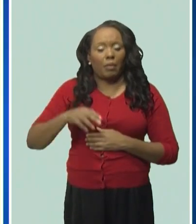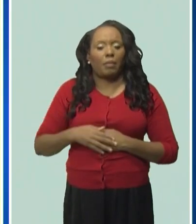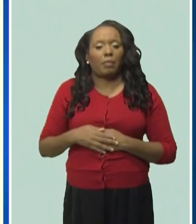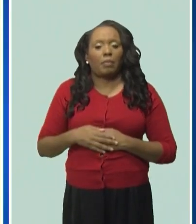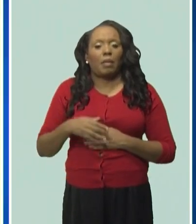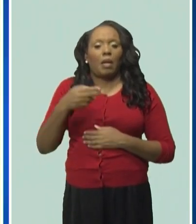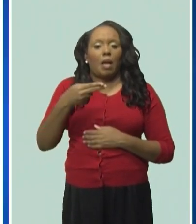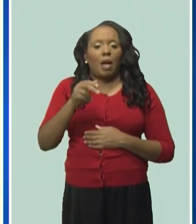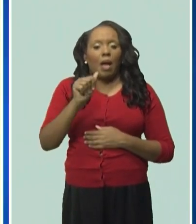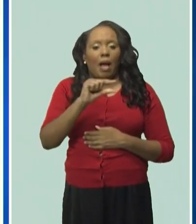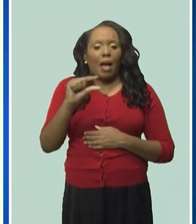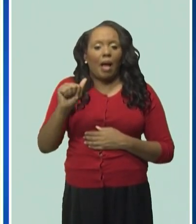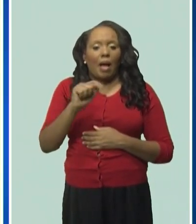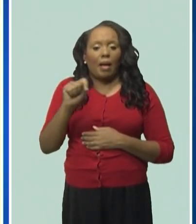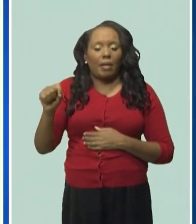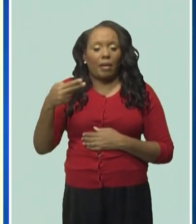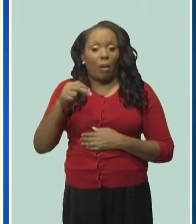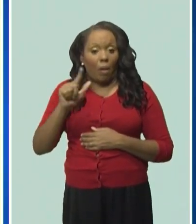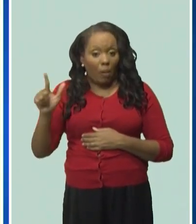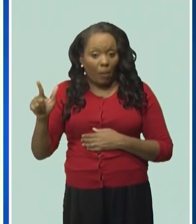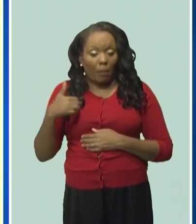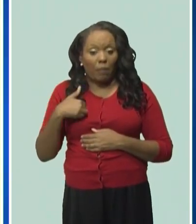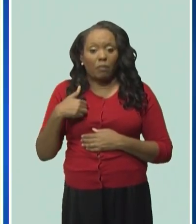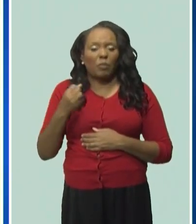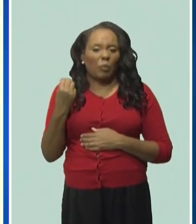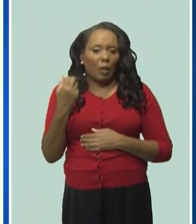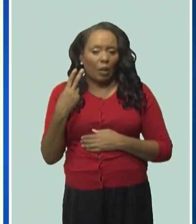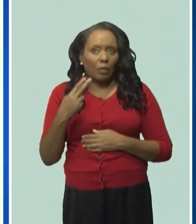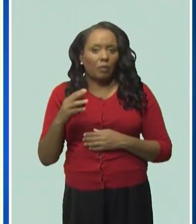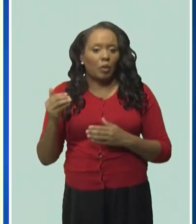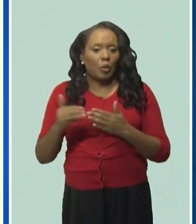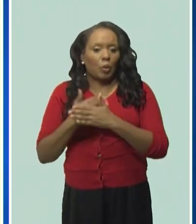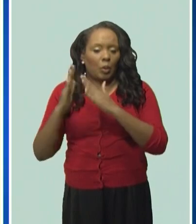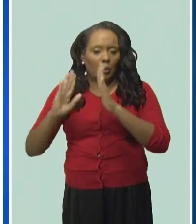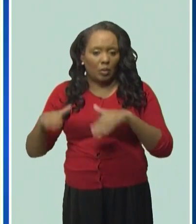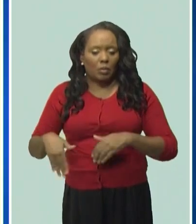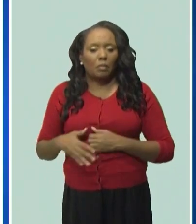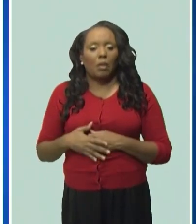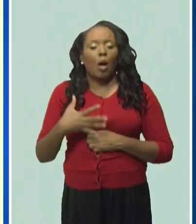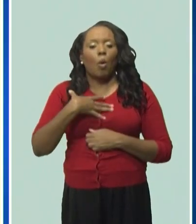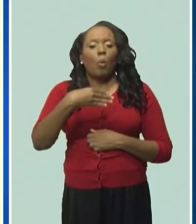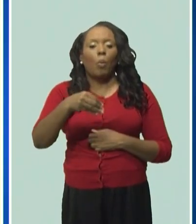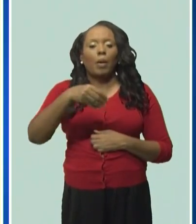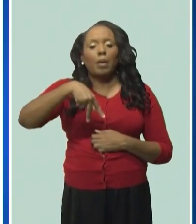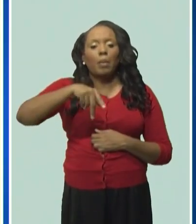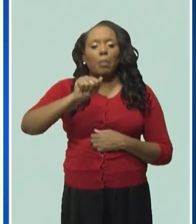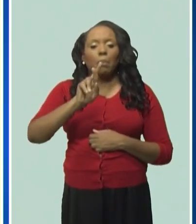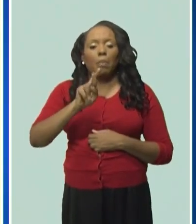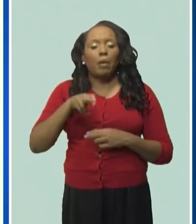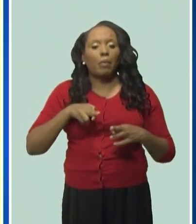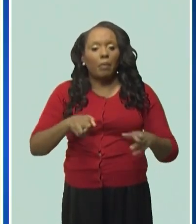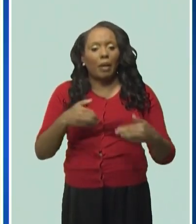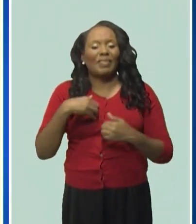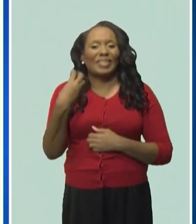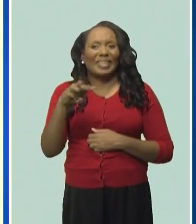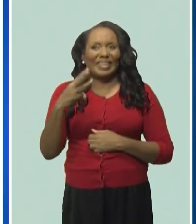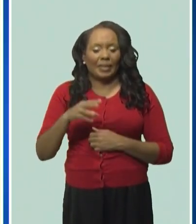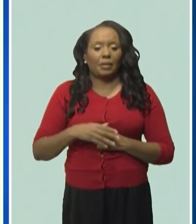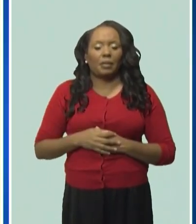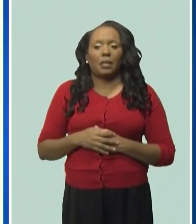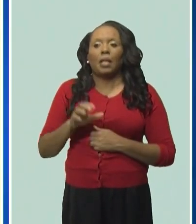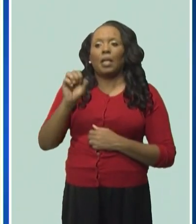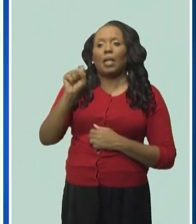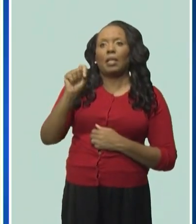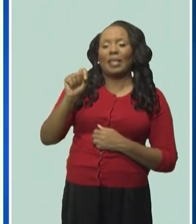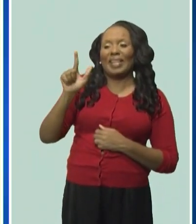Hall, another 12. When you go to White Park Road, it's 16. When you journey to St. Lucie, to